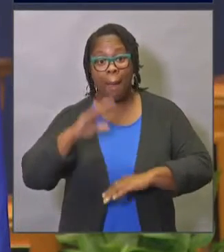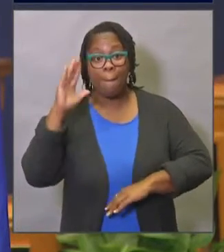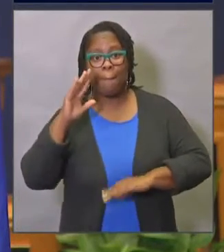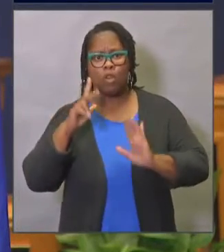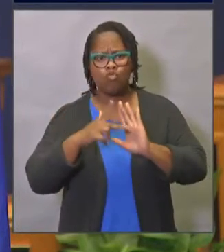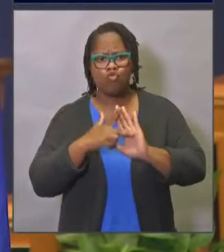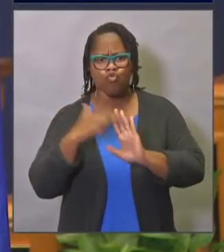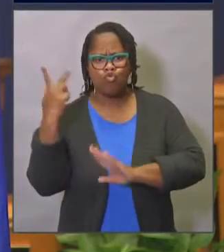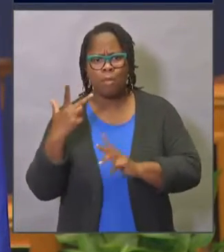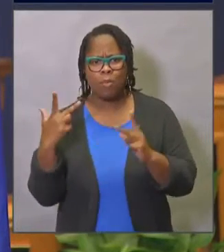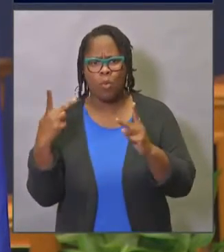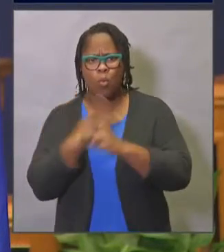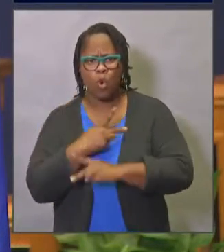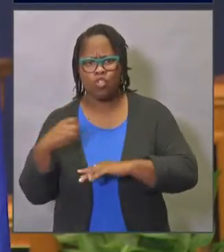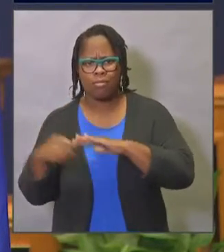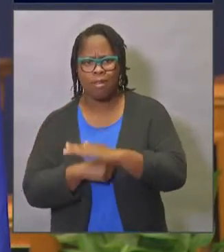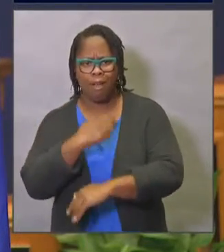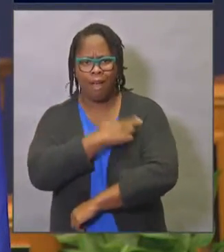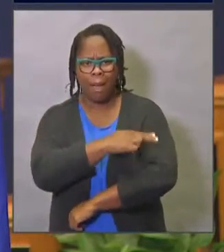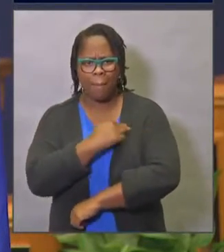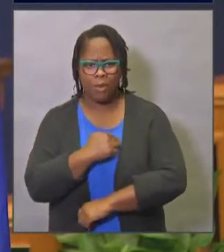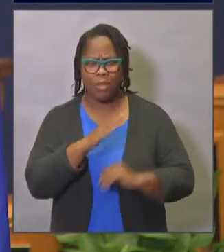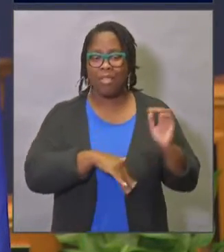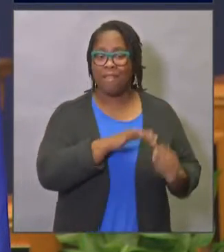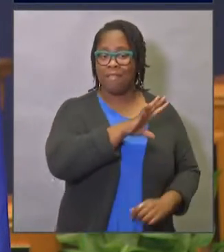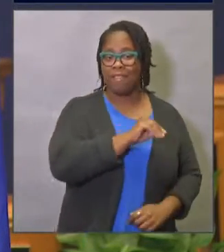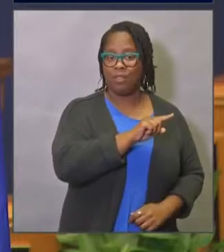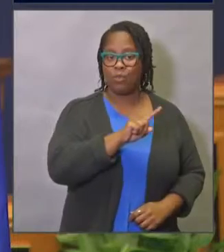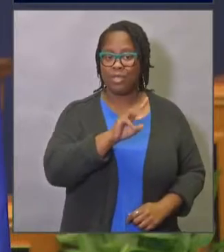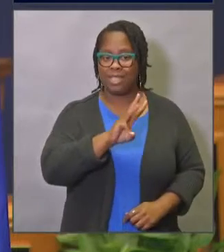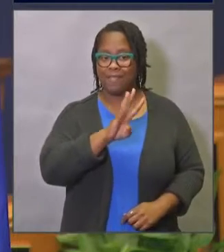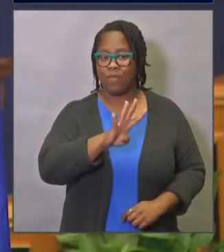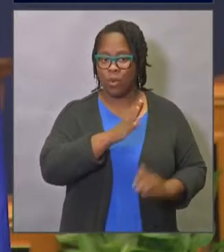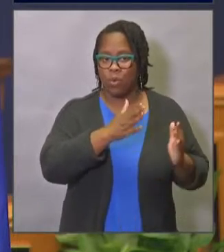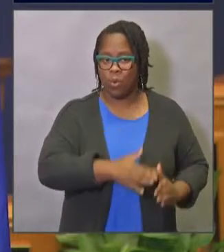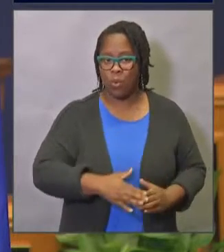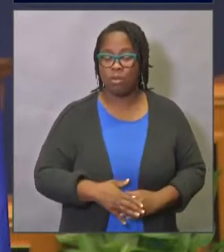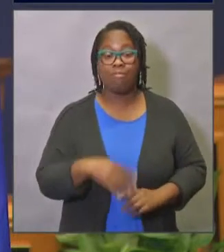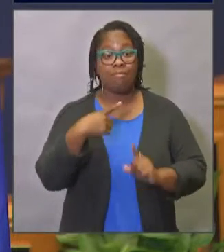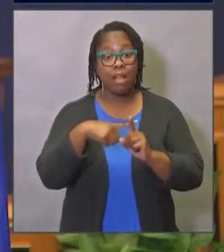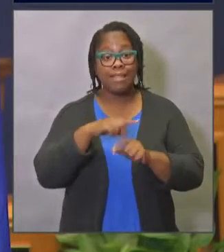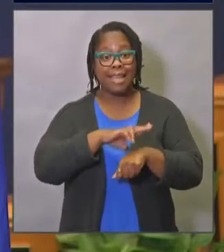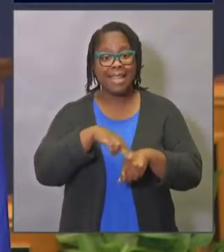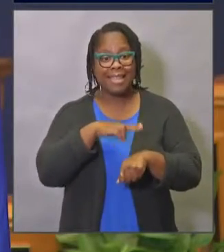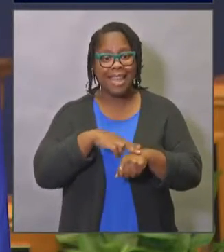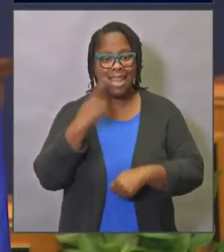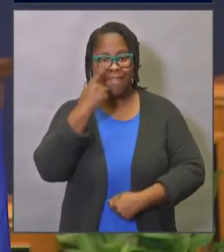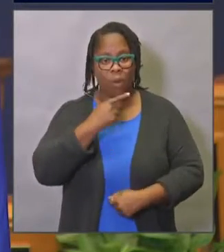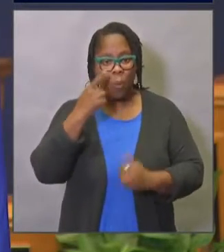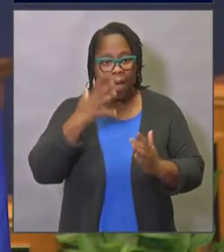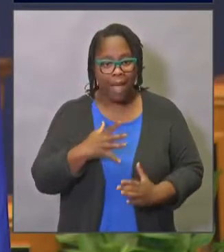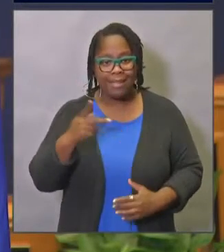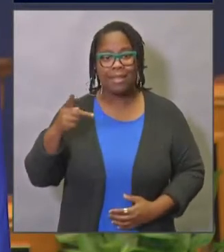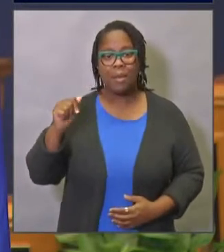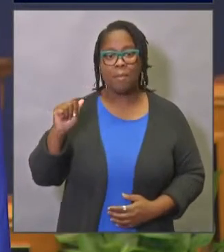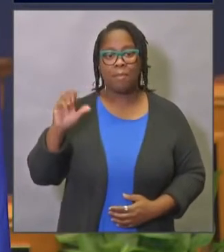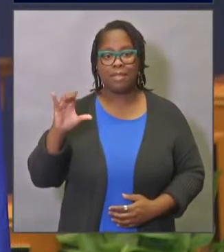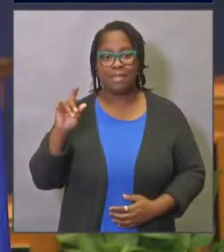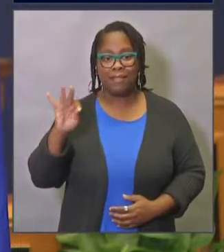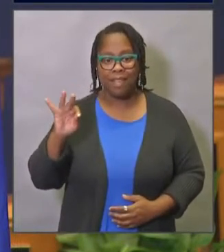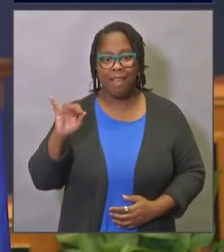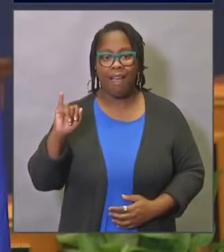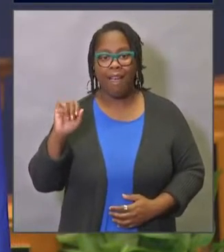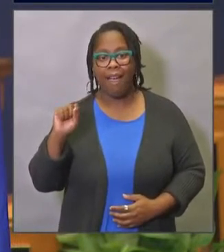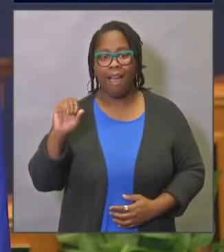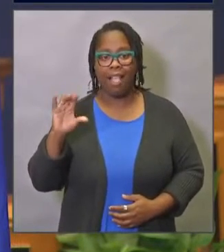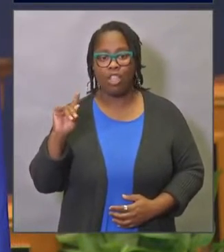of a 50 to 64-year-old. The data also shows us that Native Hawaiians, Pacific Islanders, Latinx, and Black